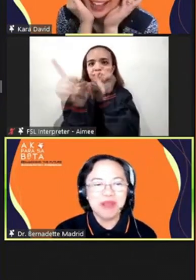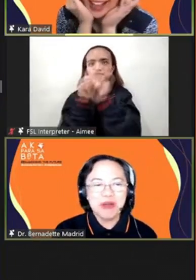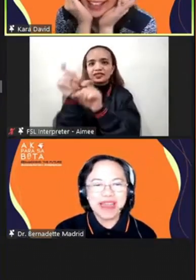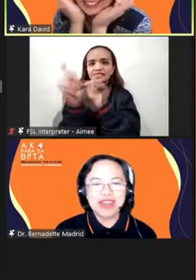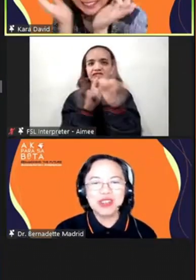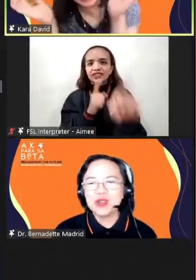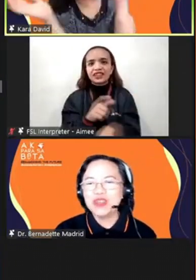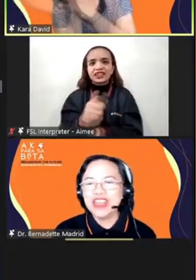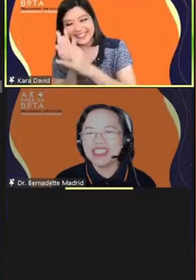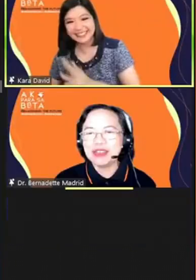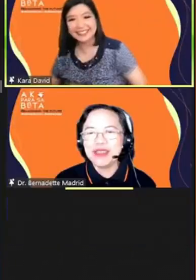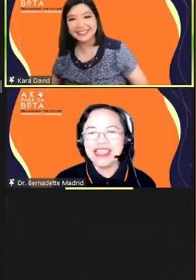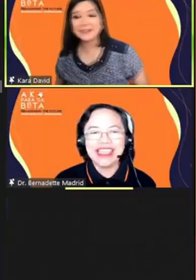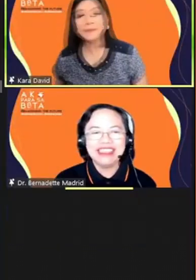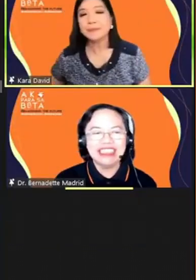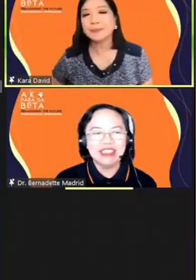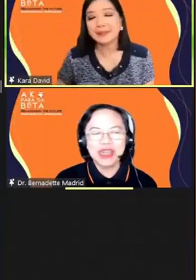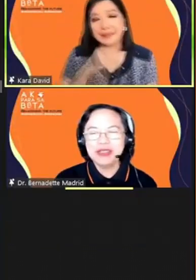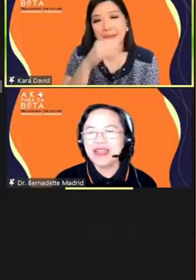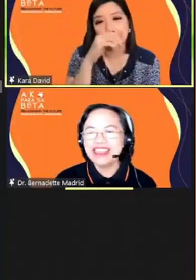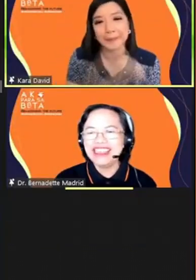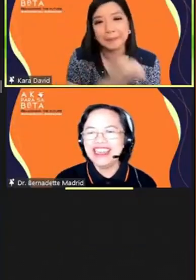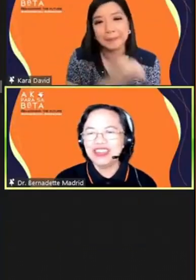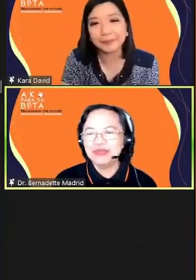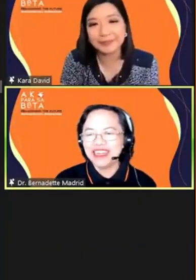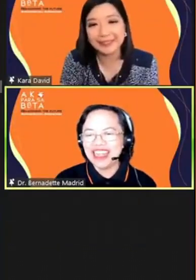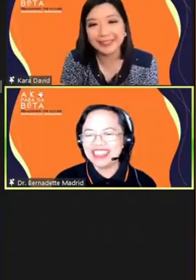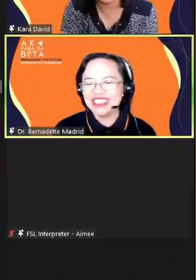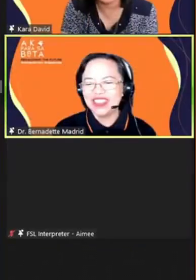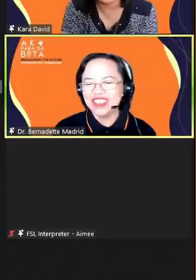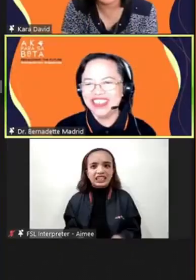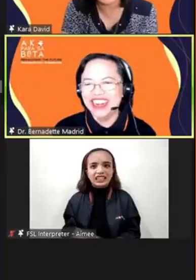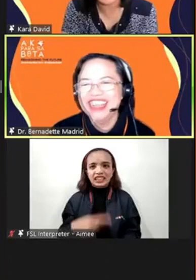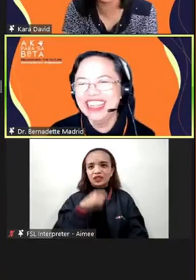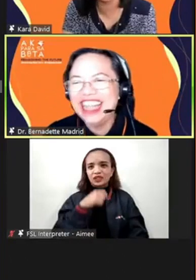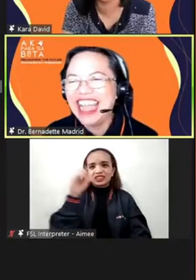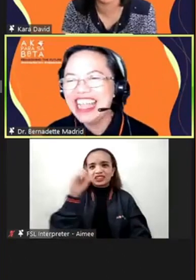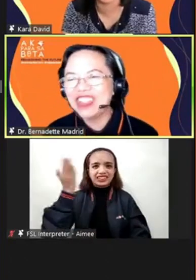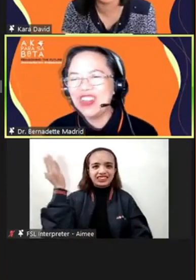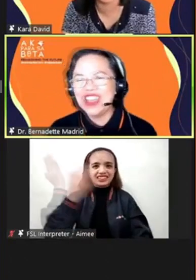stop. Parang nang sabihin, pwede ba hindi na ako mag-lecture?